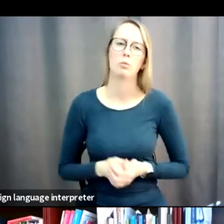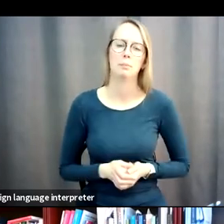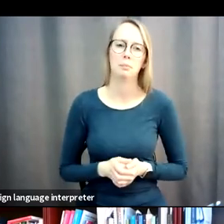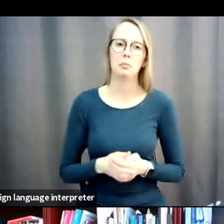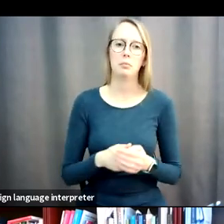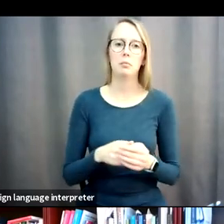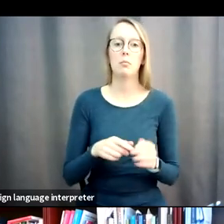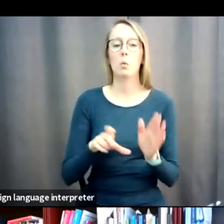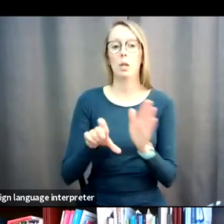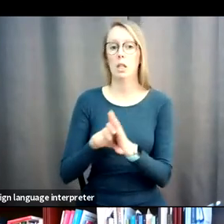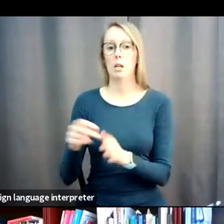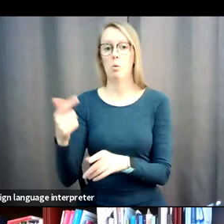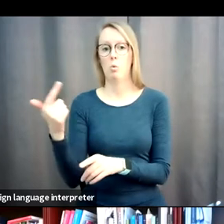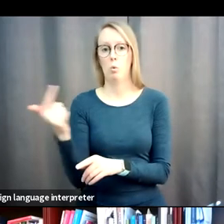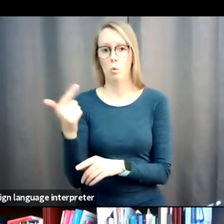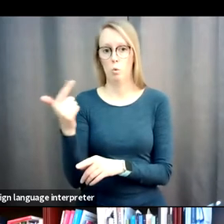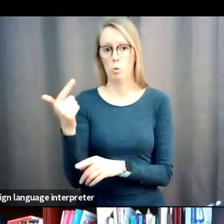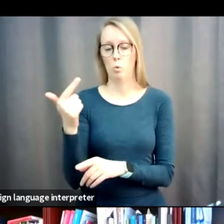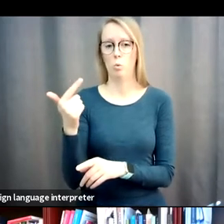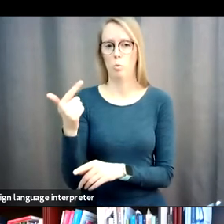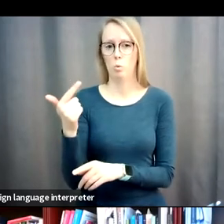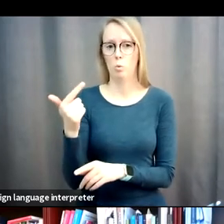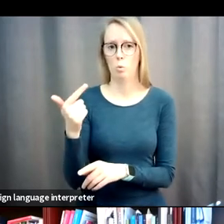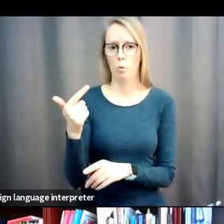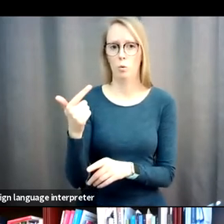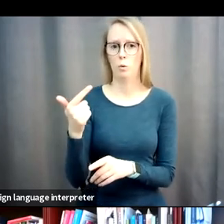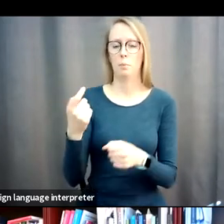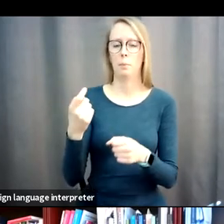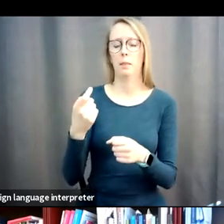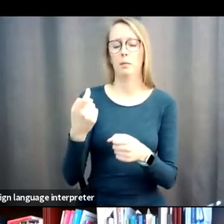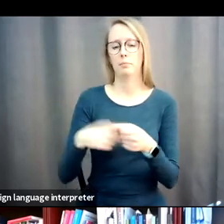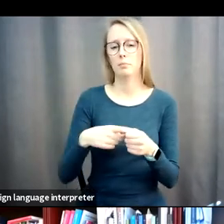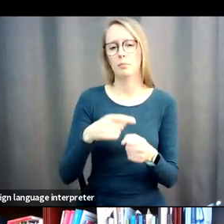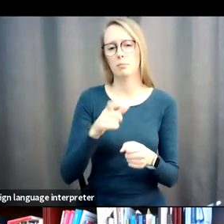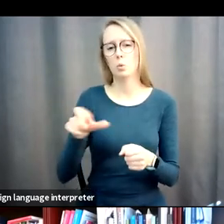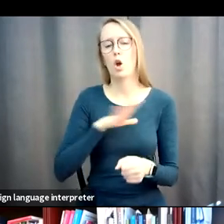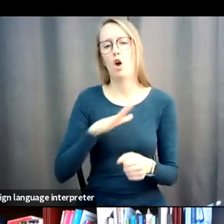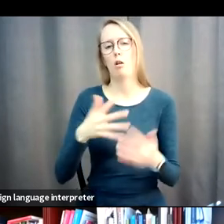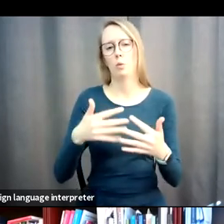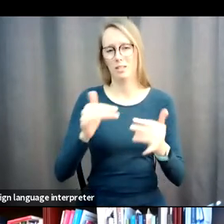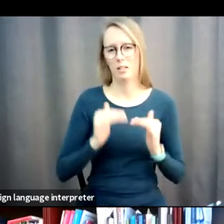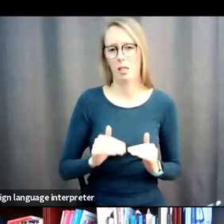Article 7 on the Convention on the Rights of Persons with Disabilities,